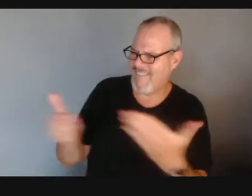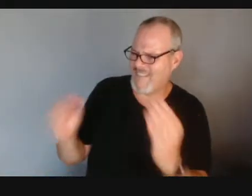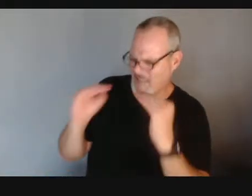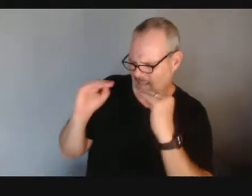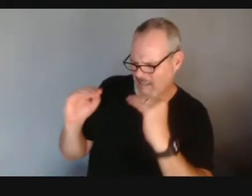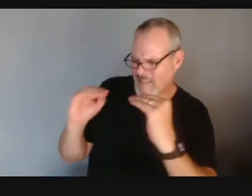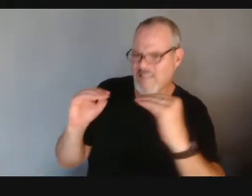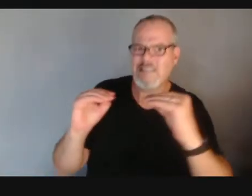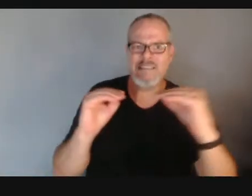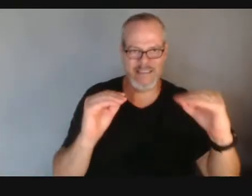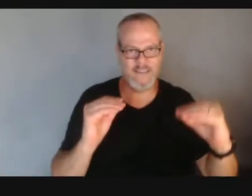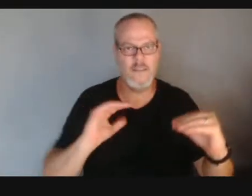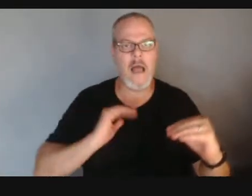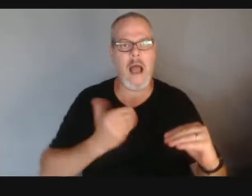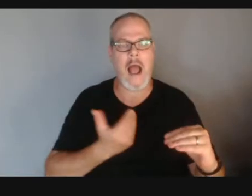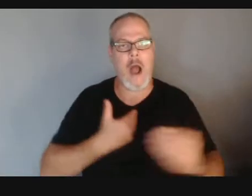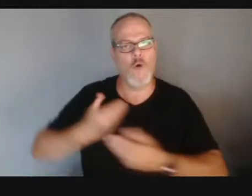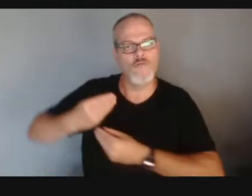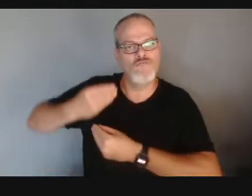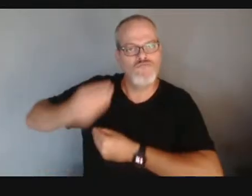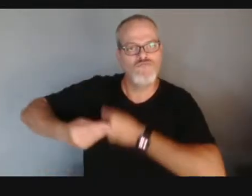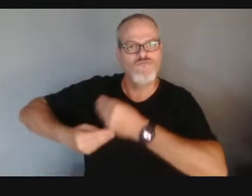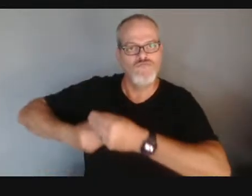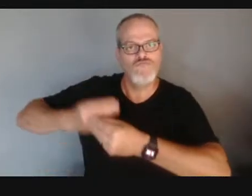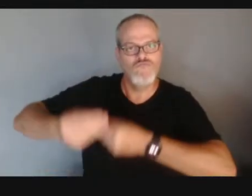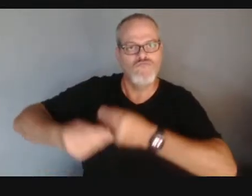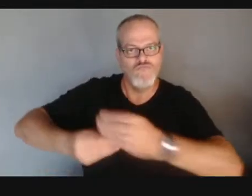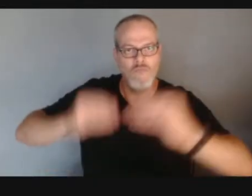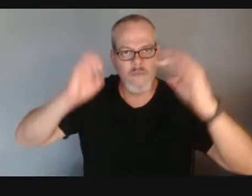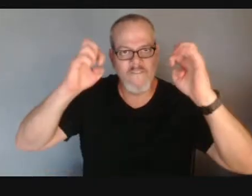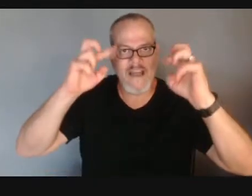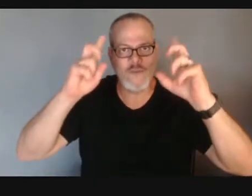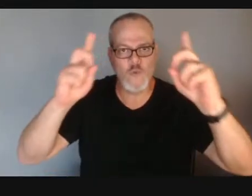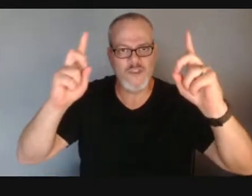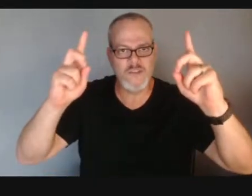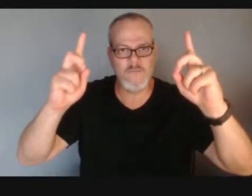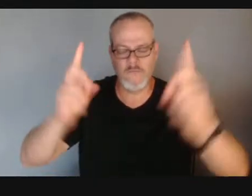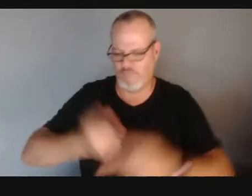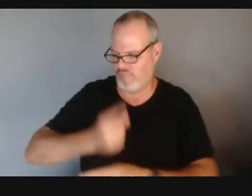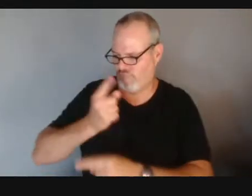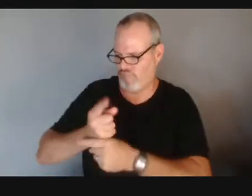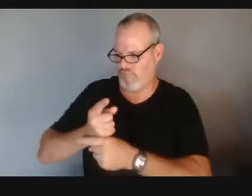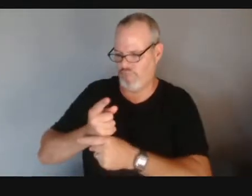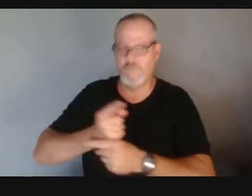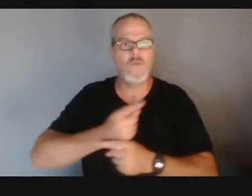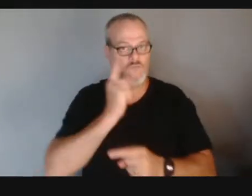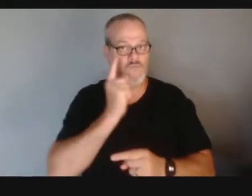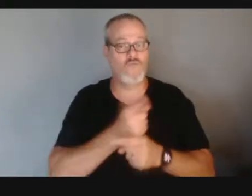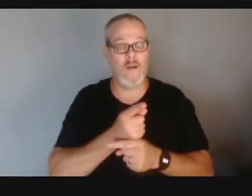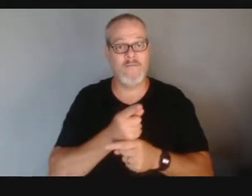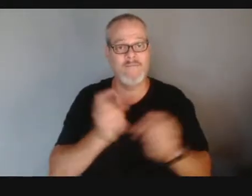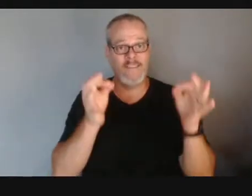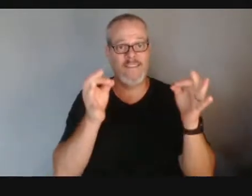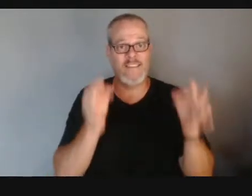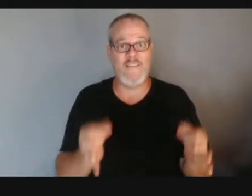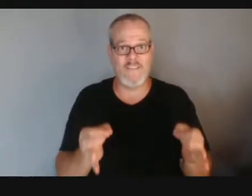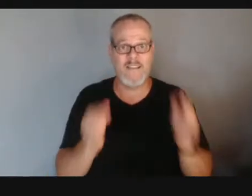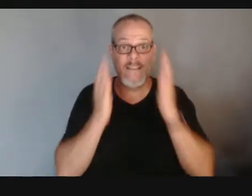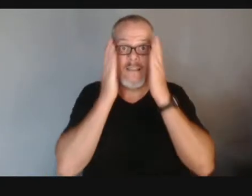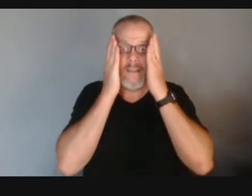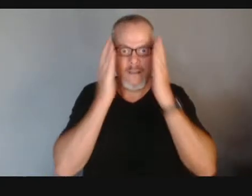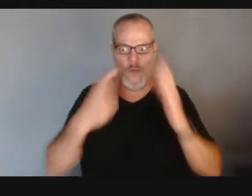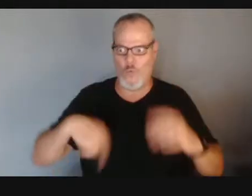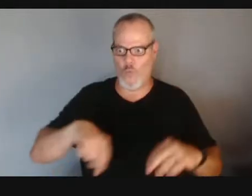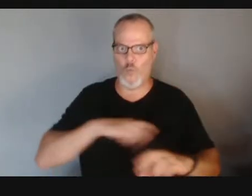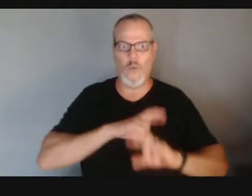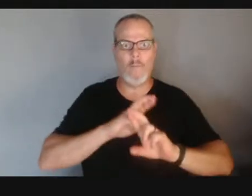here of education. Yeah, definitely. And we'll only be, more ready for the next one